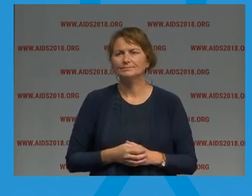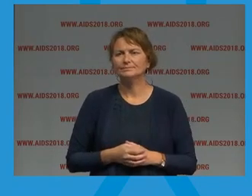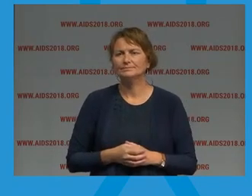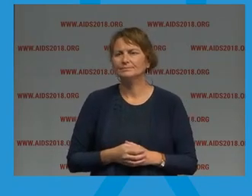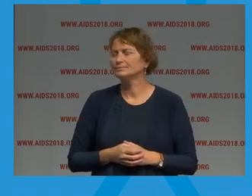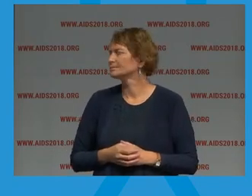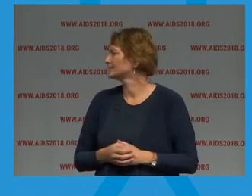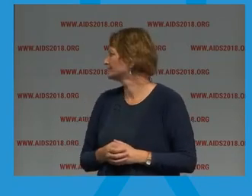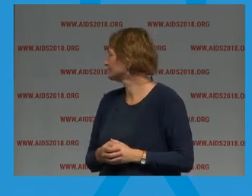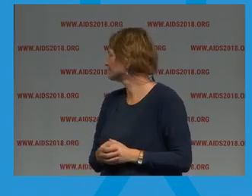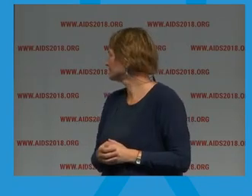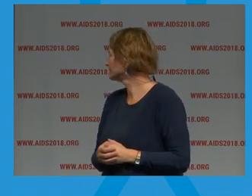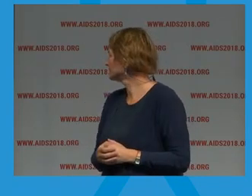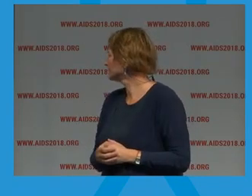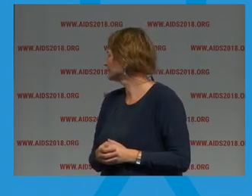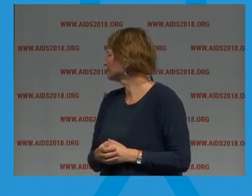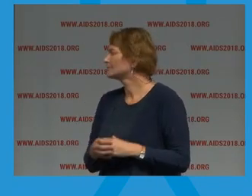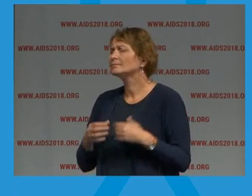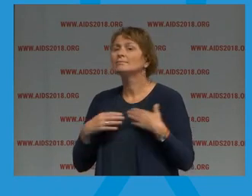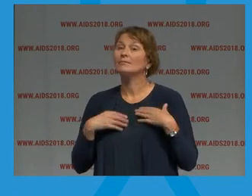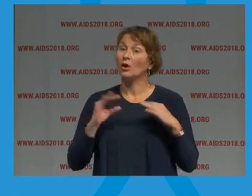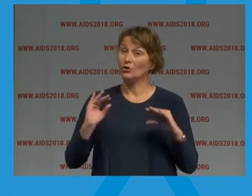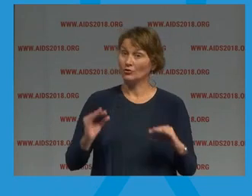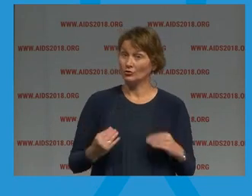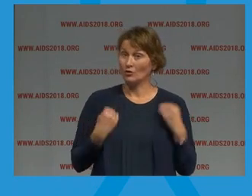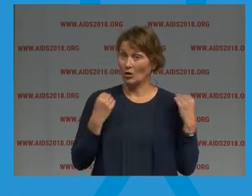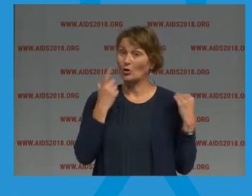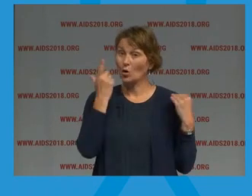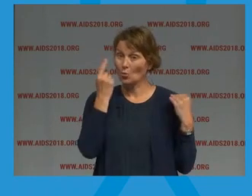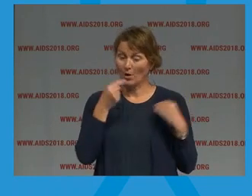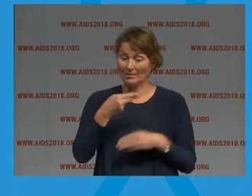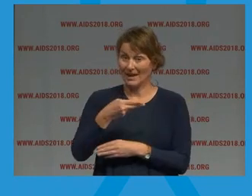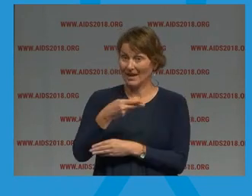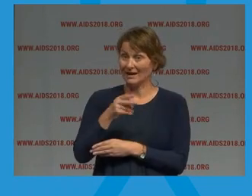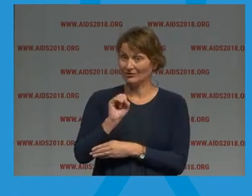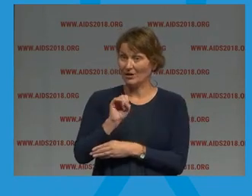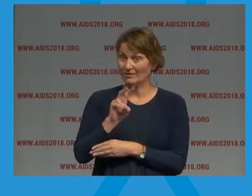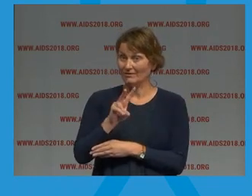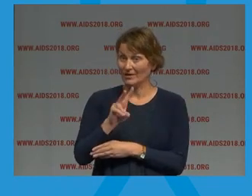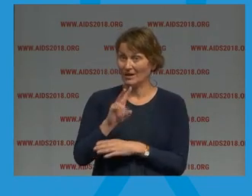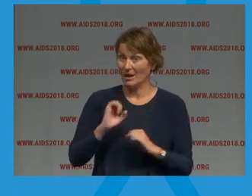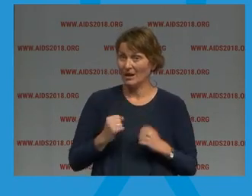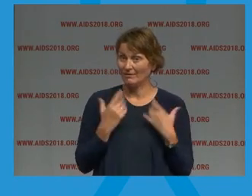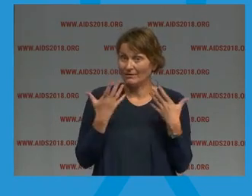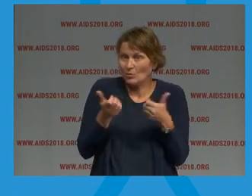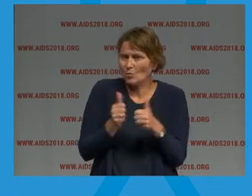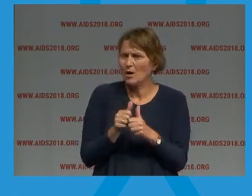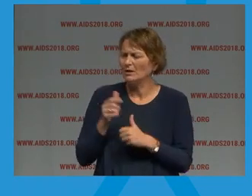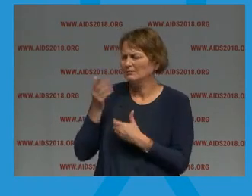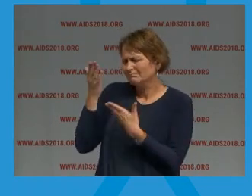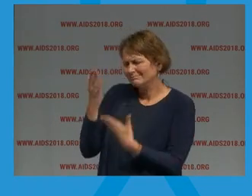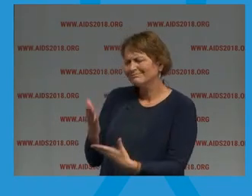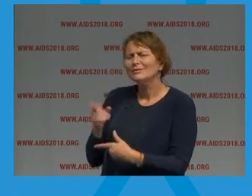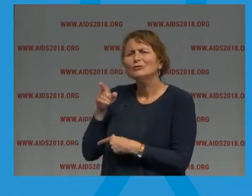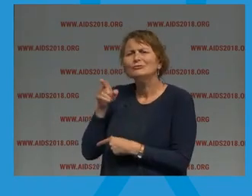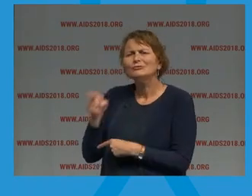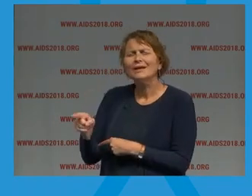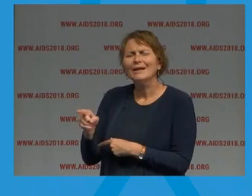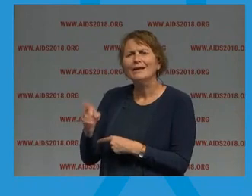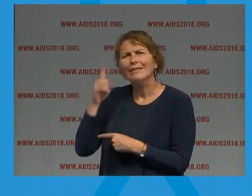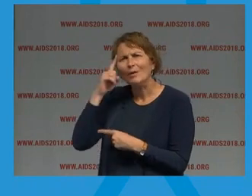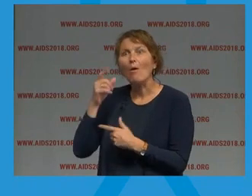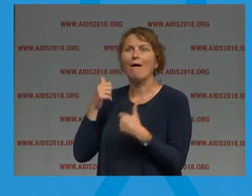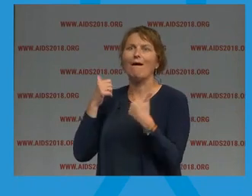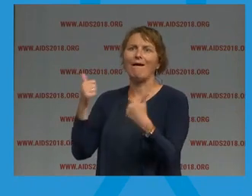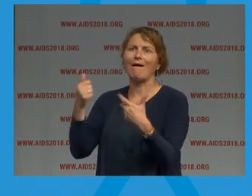Mercy, as a young woman living with HIV who epitomizes the spirit of Prudence, what qualities do you think are important